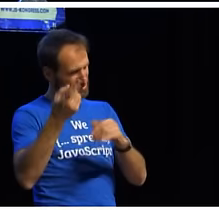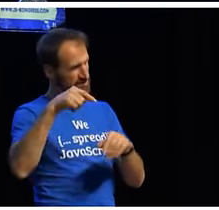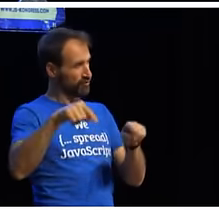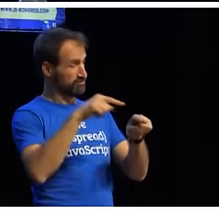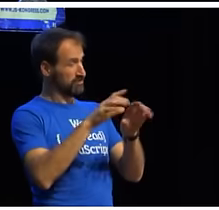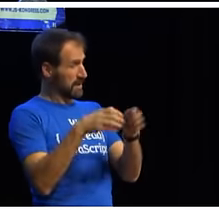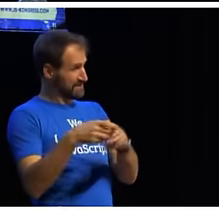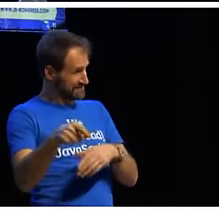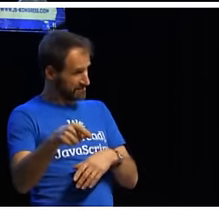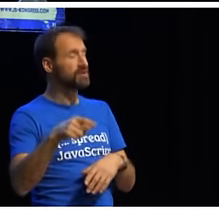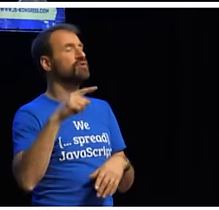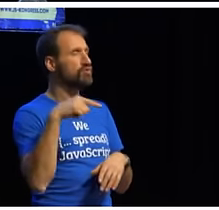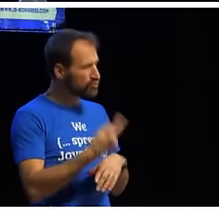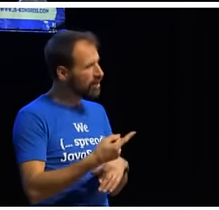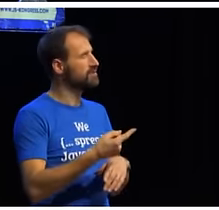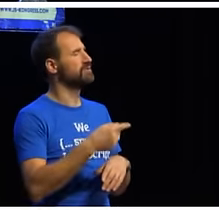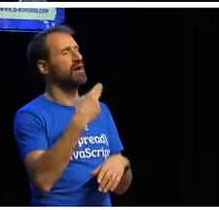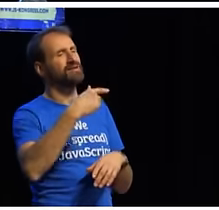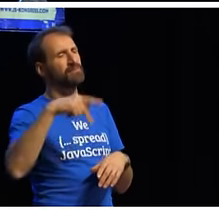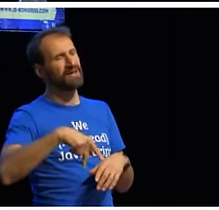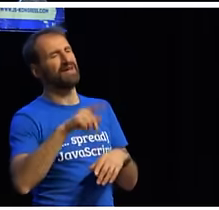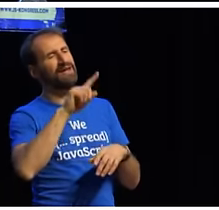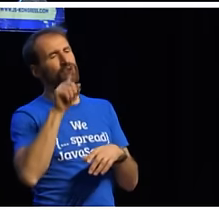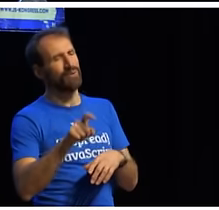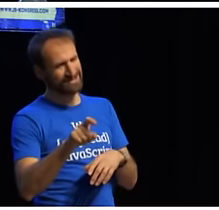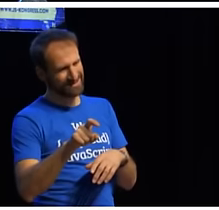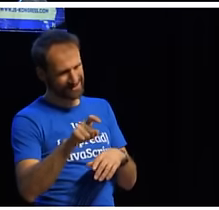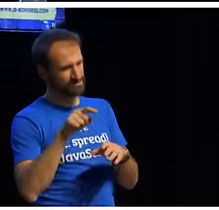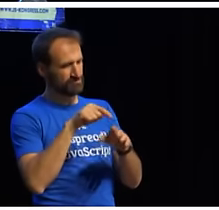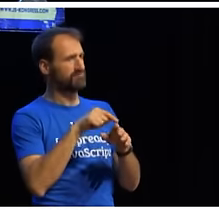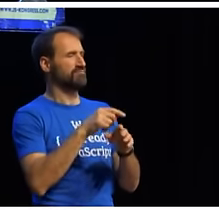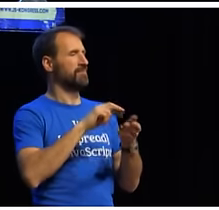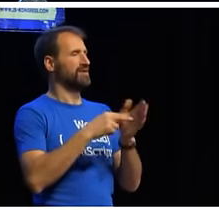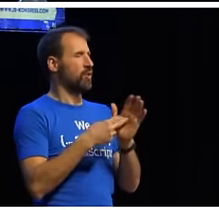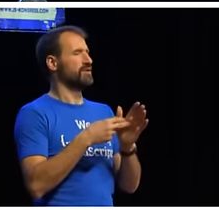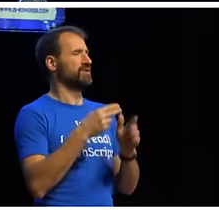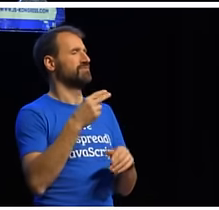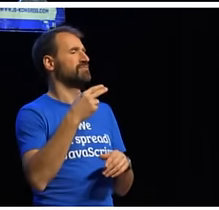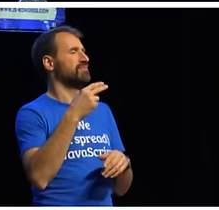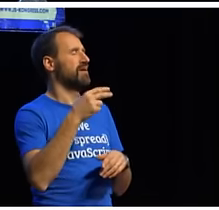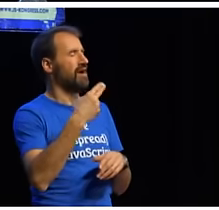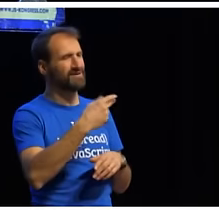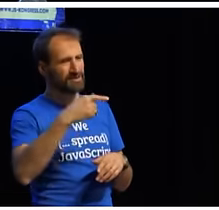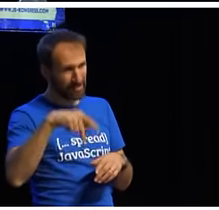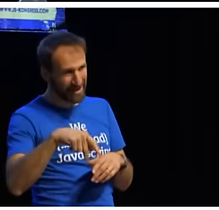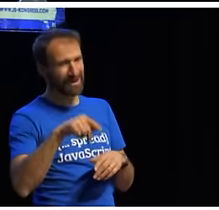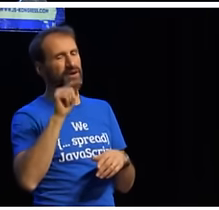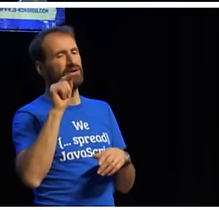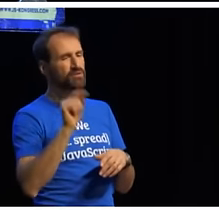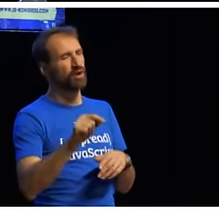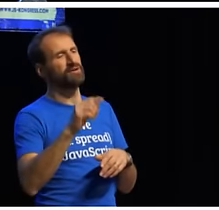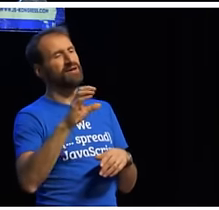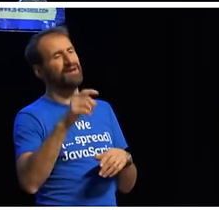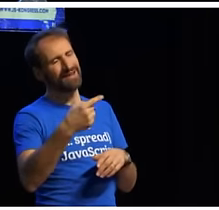HTTP request with the method http.get. And to run this